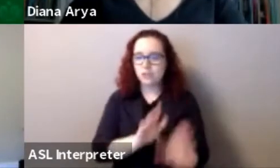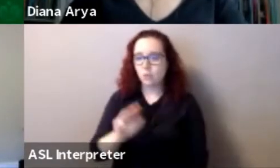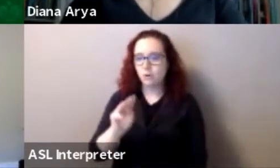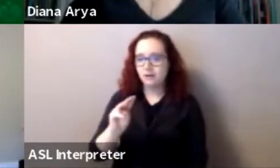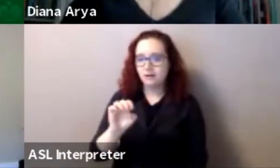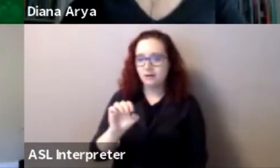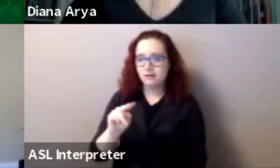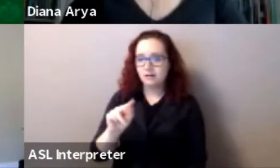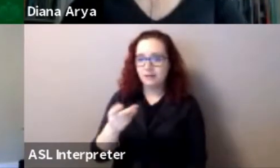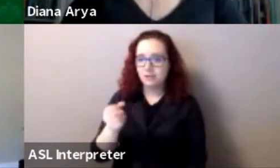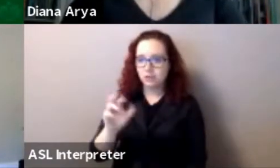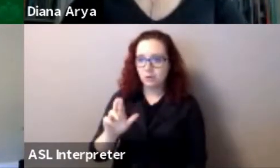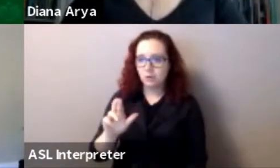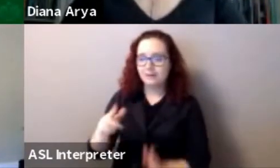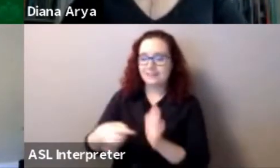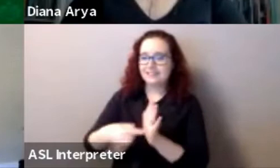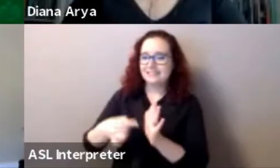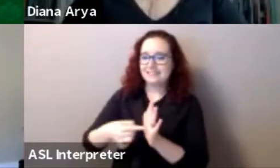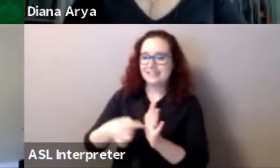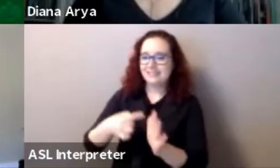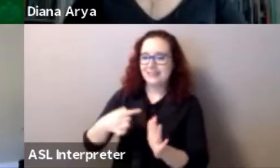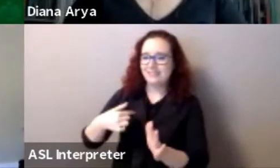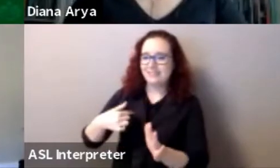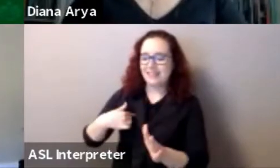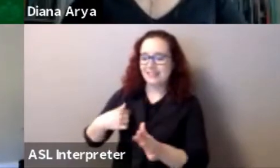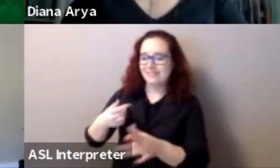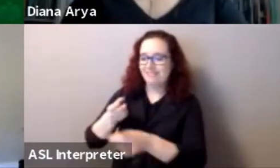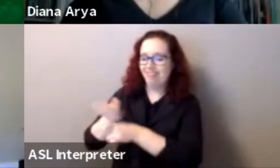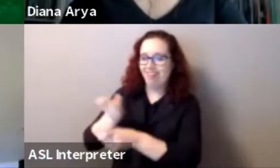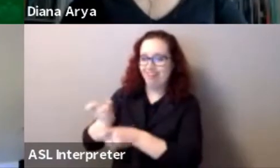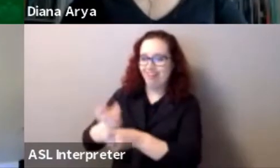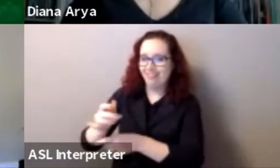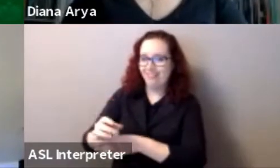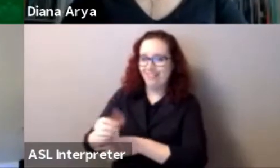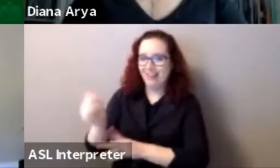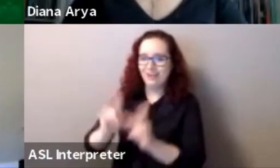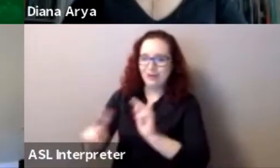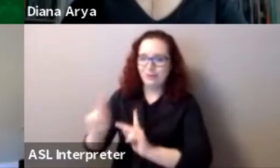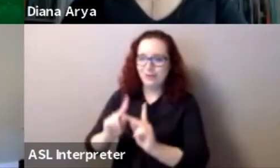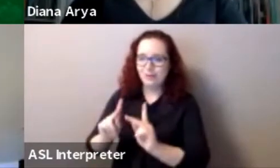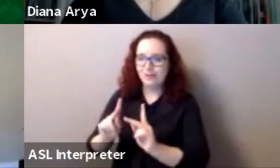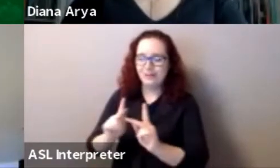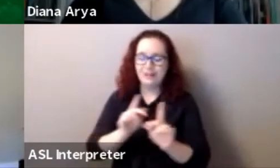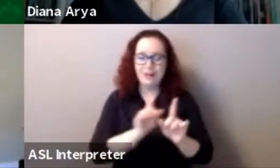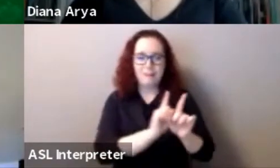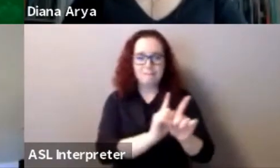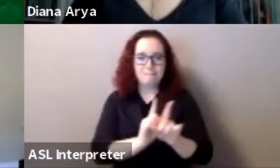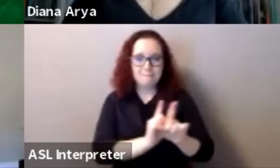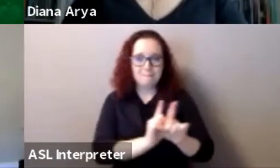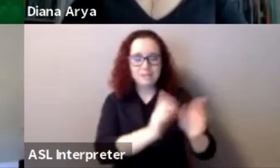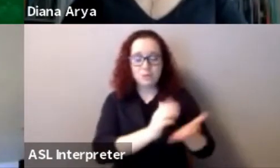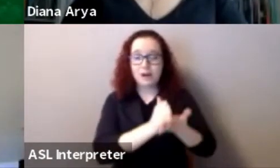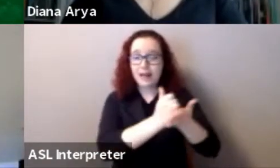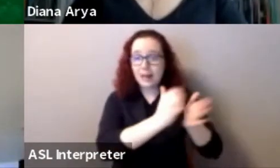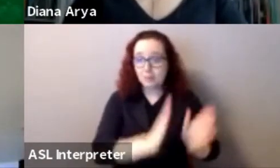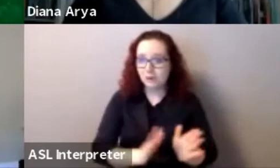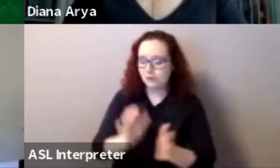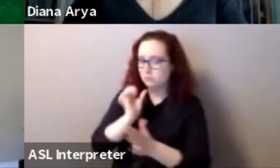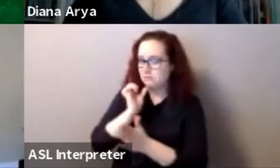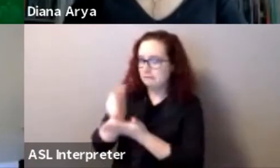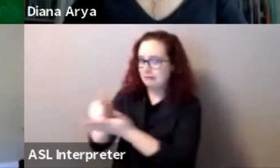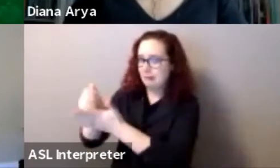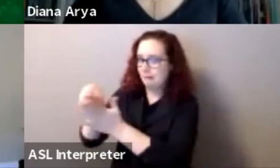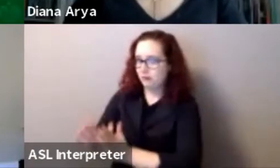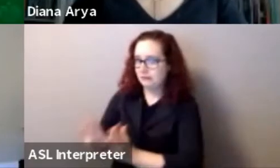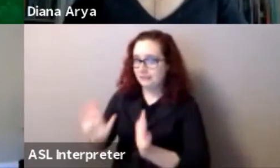more as a tormentor, okay? Especially with my students. So tormentor and mentor are two different things. Let's make sure that